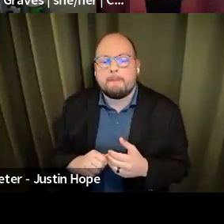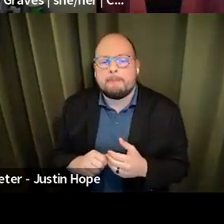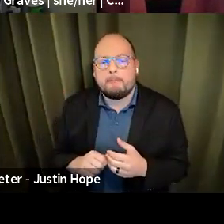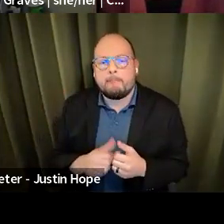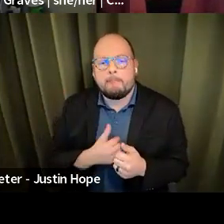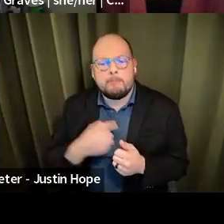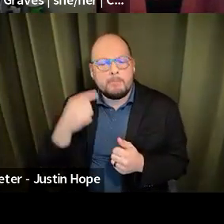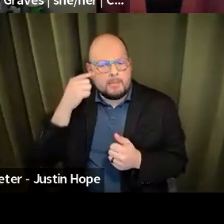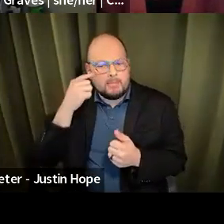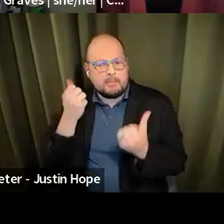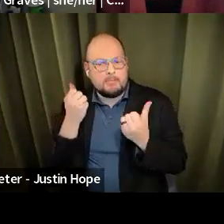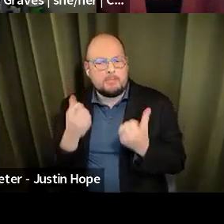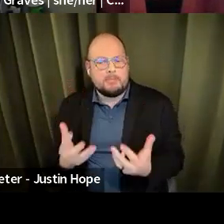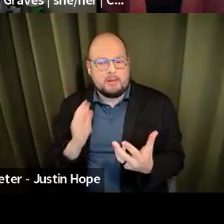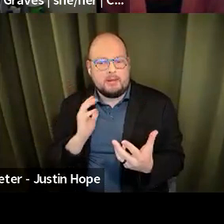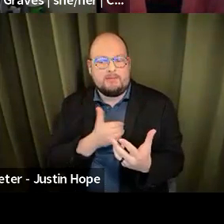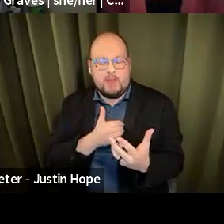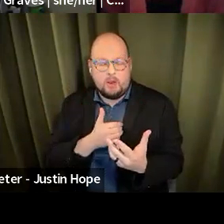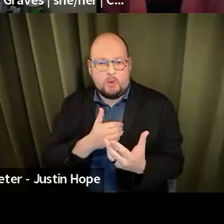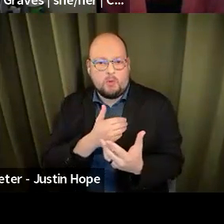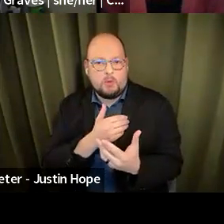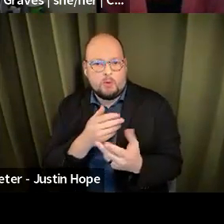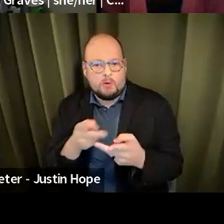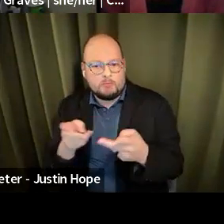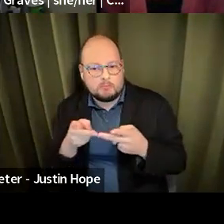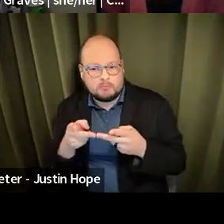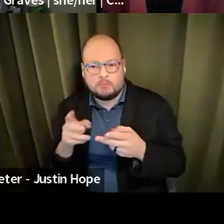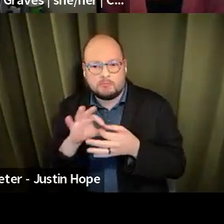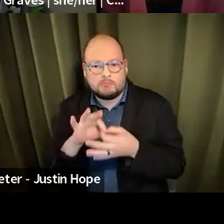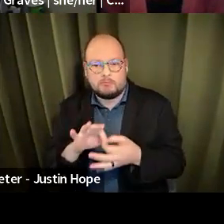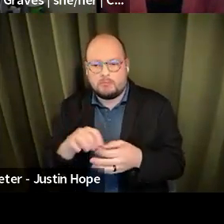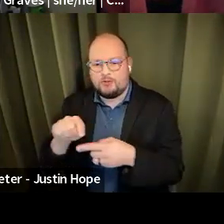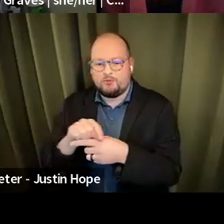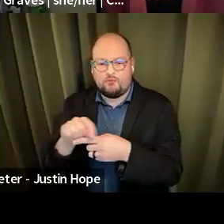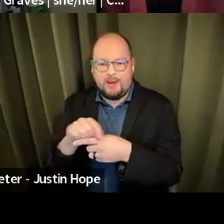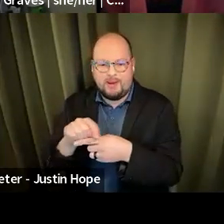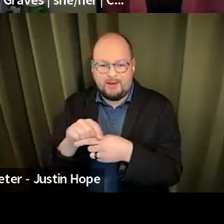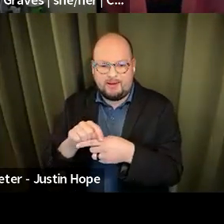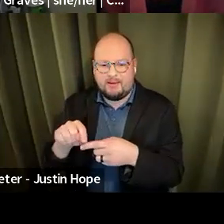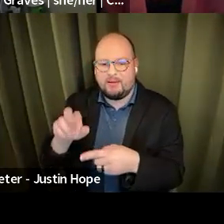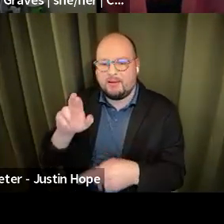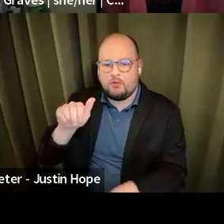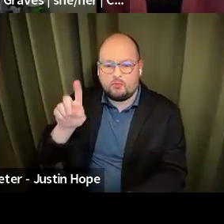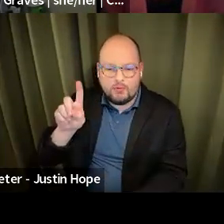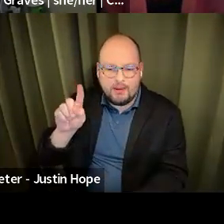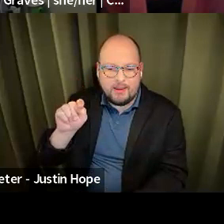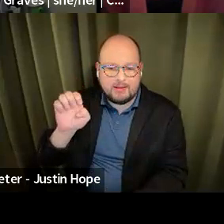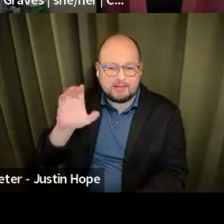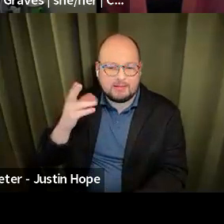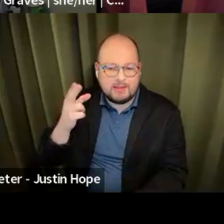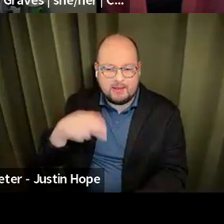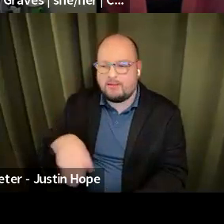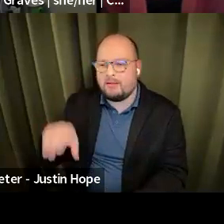facilities are training facilities for people at different levels, rad techs and MAs, but